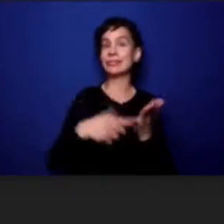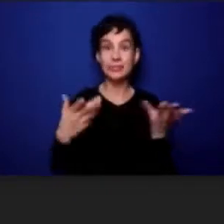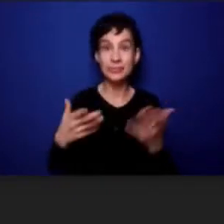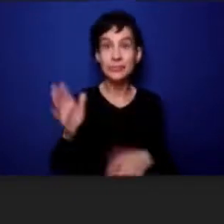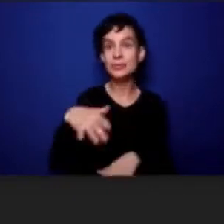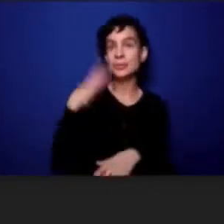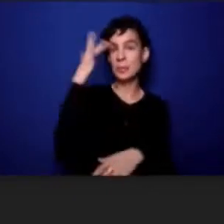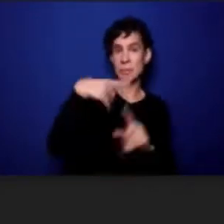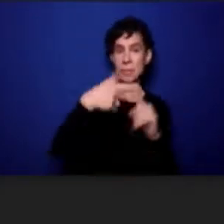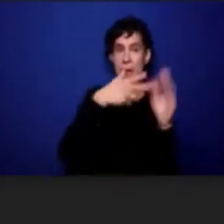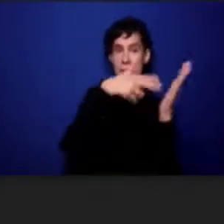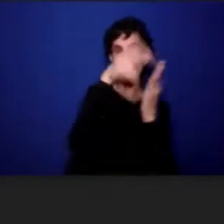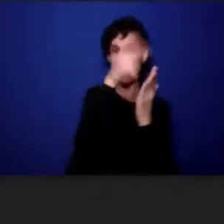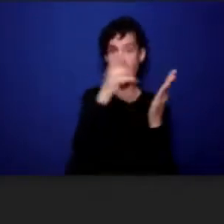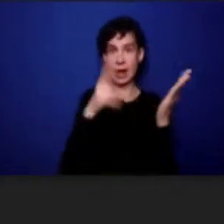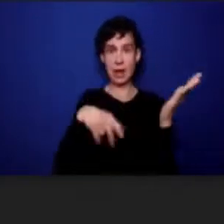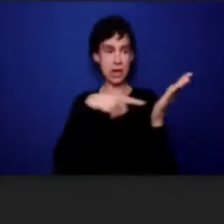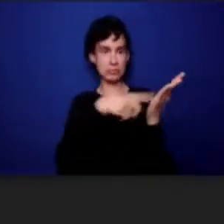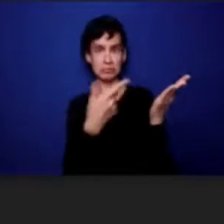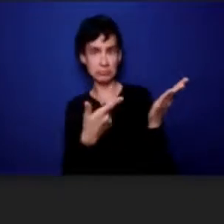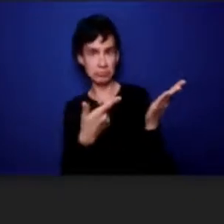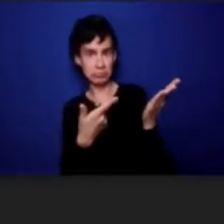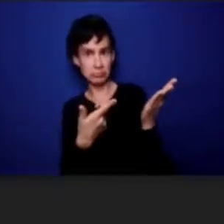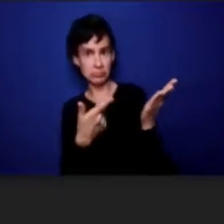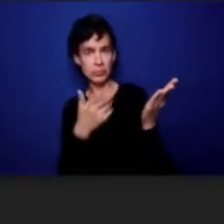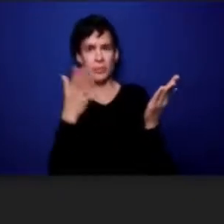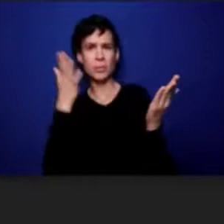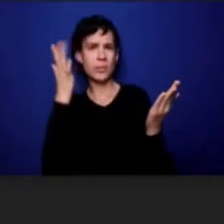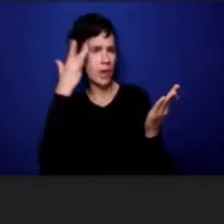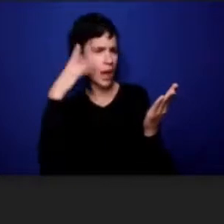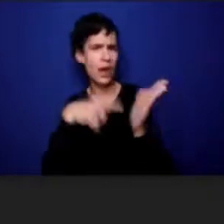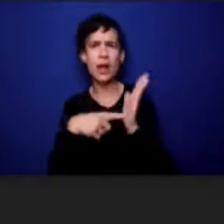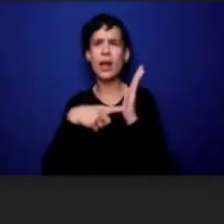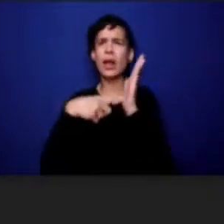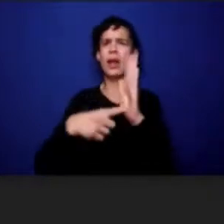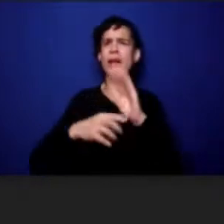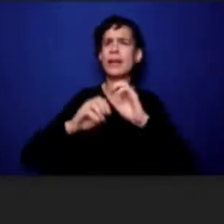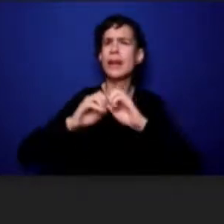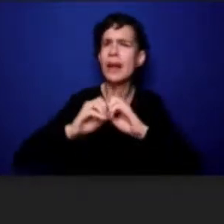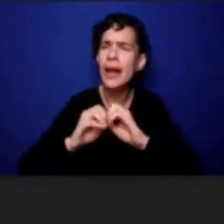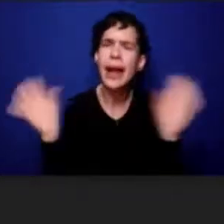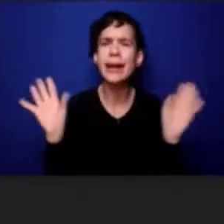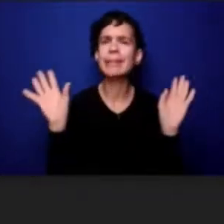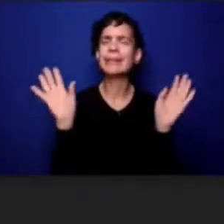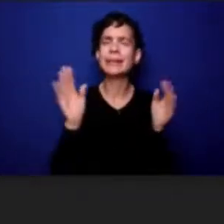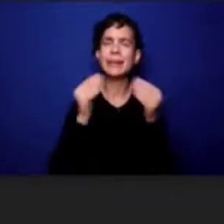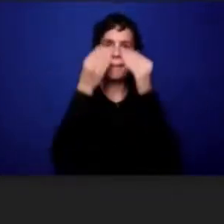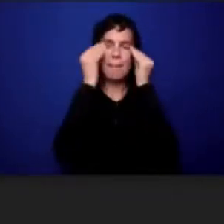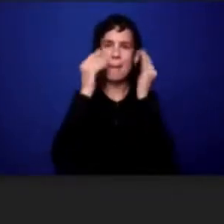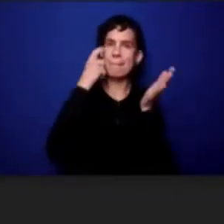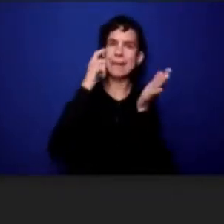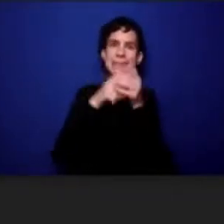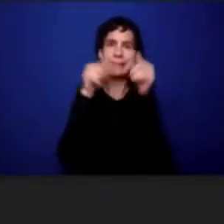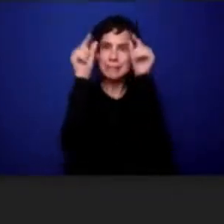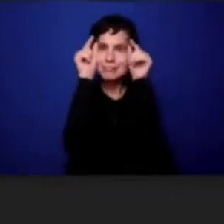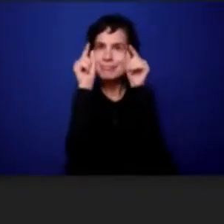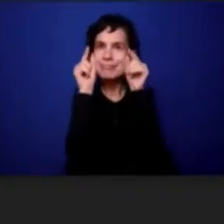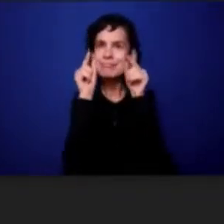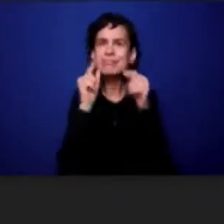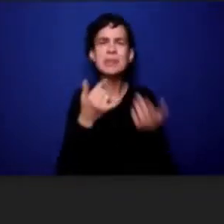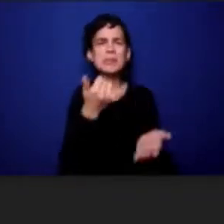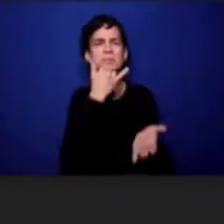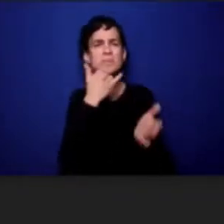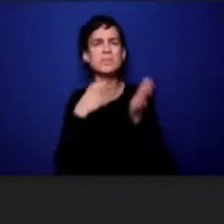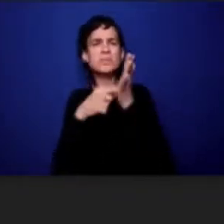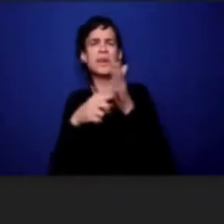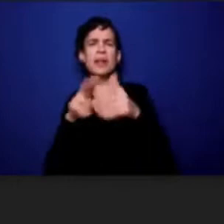when you were painting an image of a woman, why make it obvious she was wearing makeup at all? Why not just show her as a natural beauty? Then